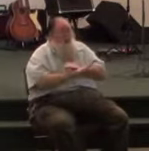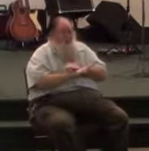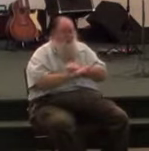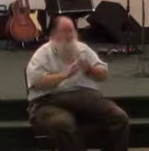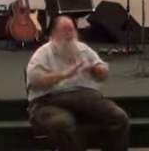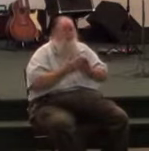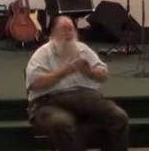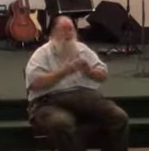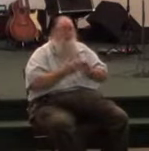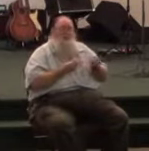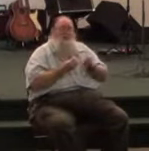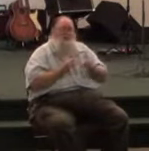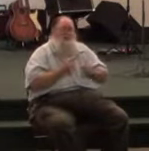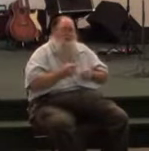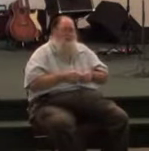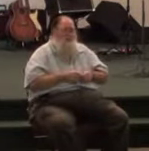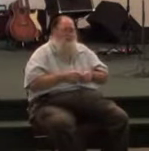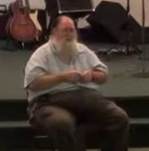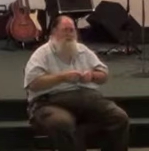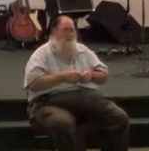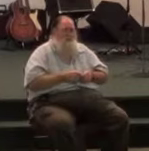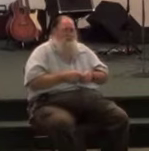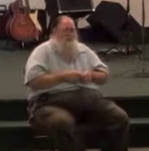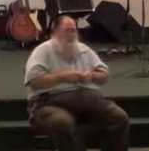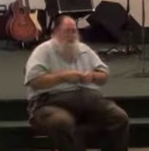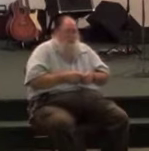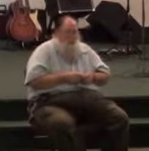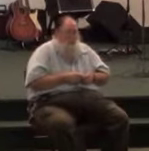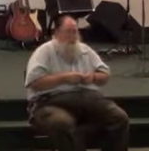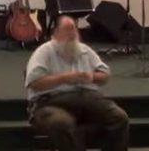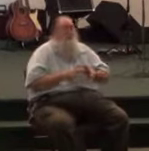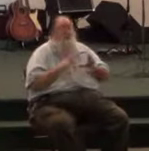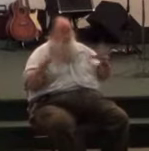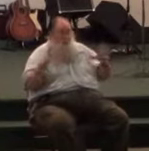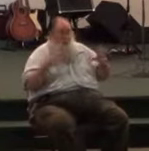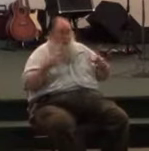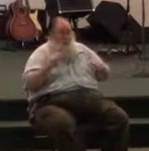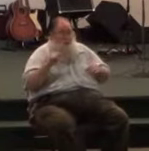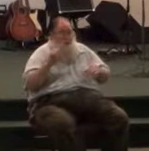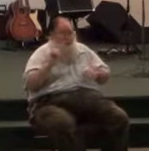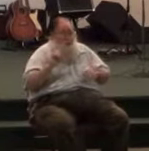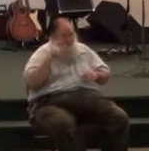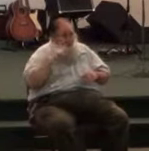bigger hole for you and I to go out of and reach a community that's broken.